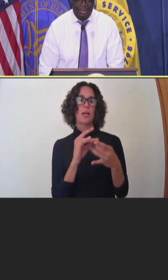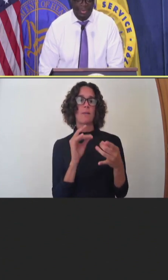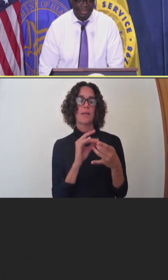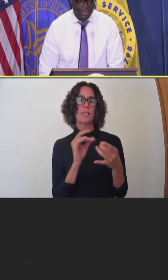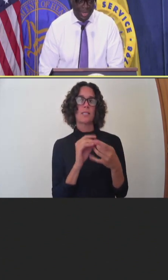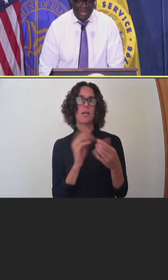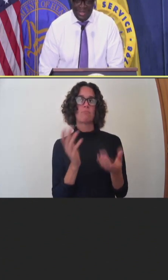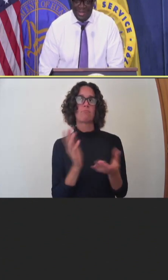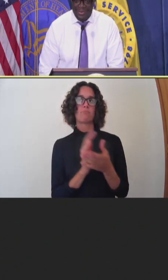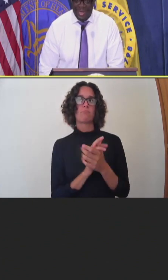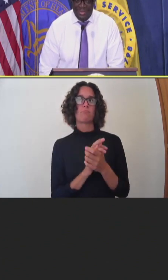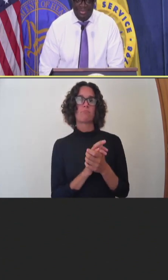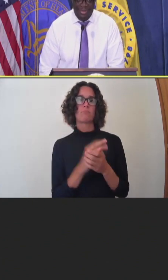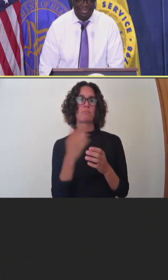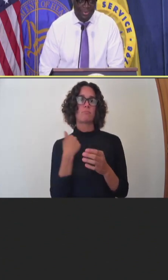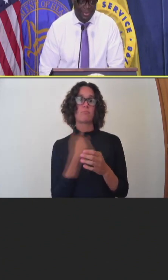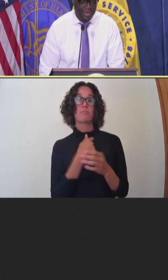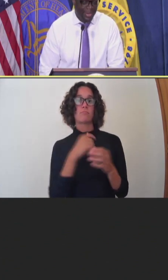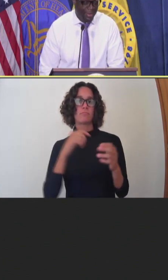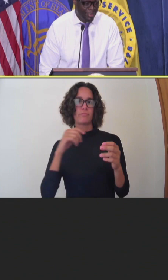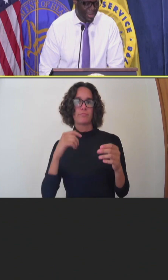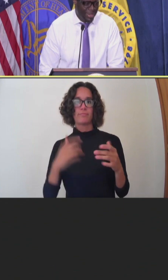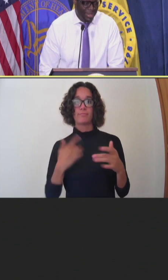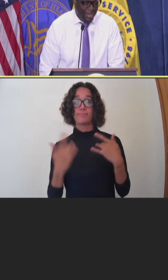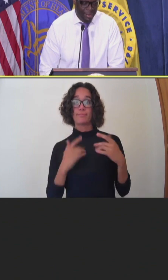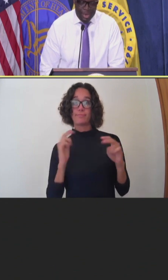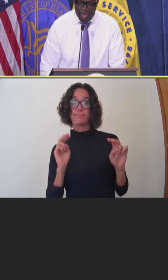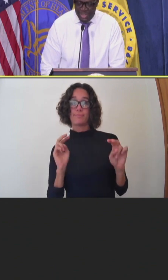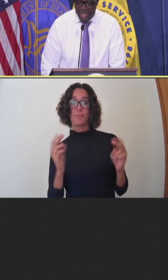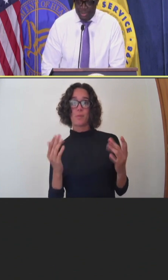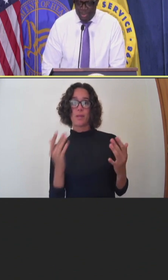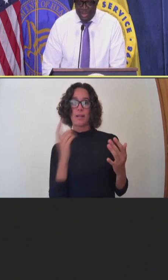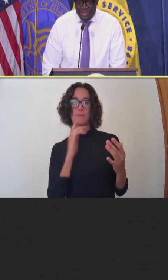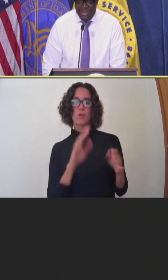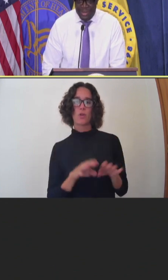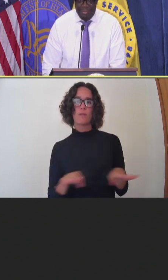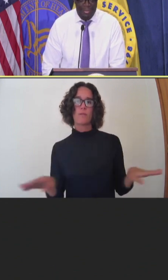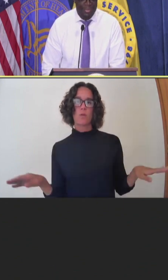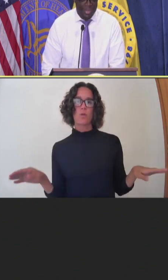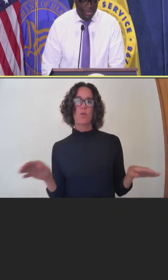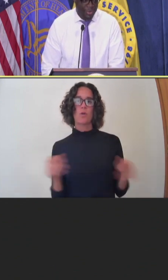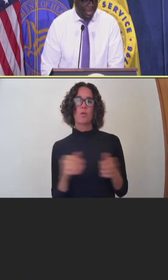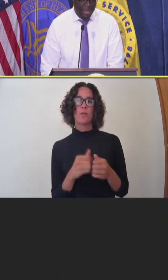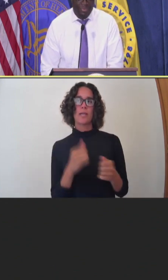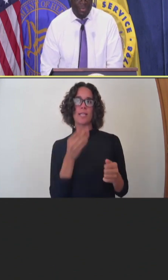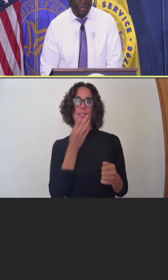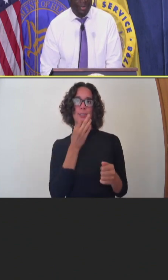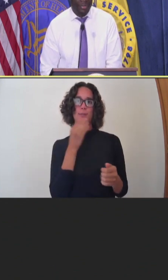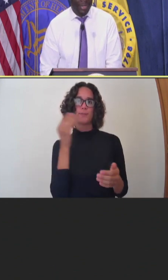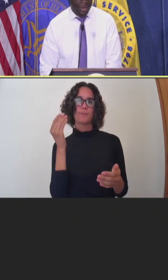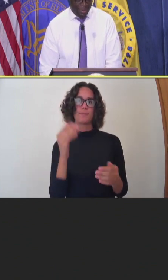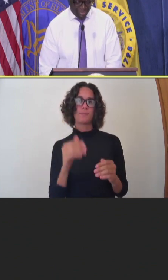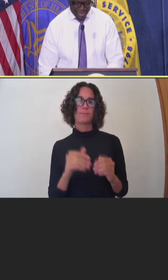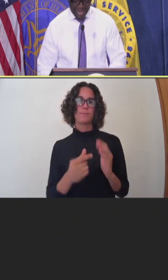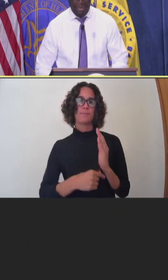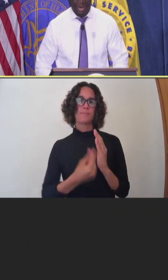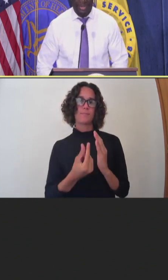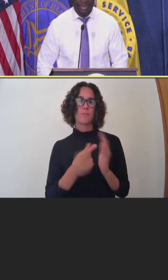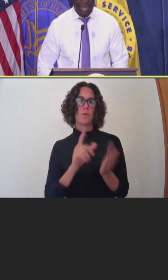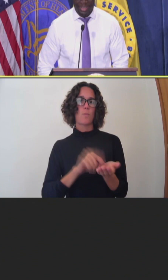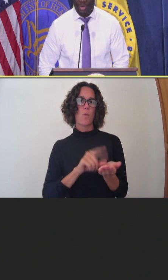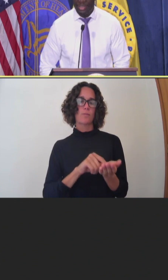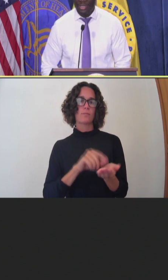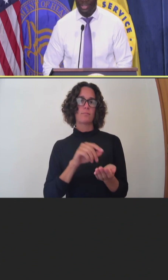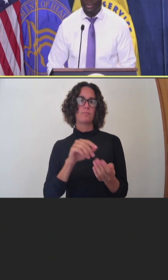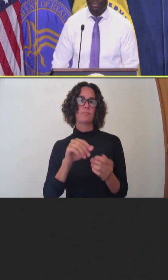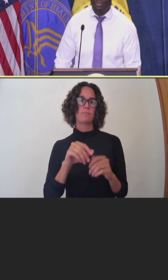So we are eagerly waiting for the full committee's report. Thank you again for allowing us to make